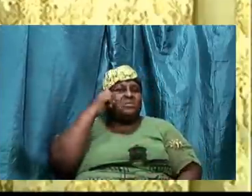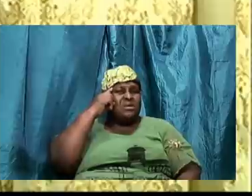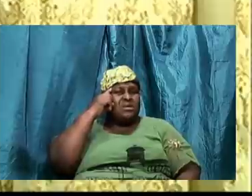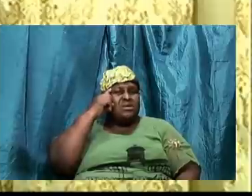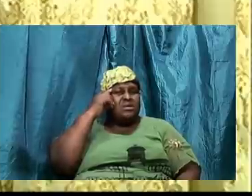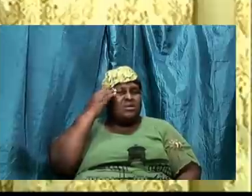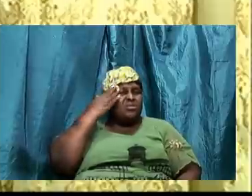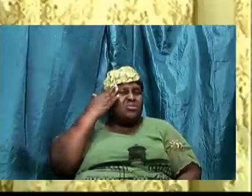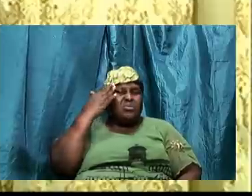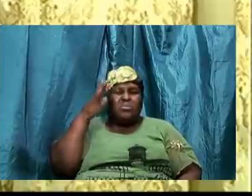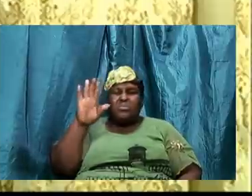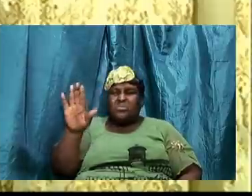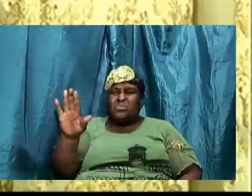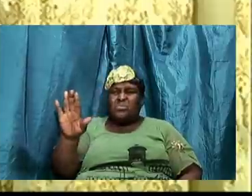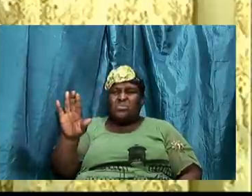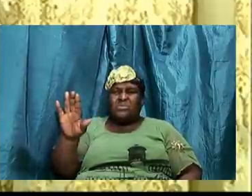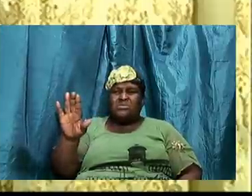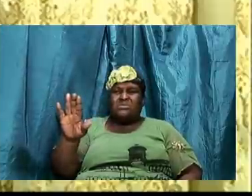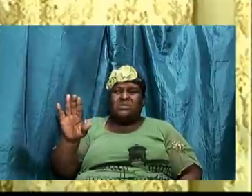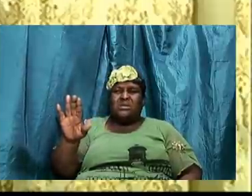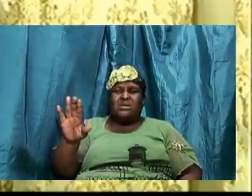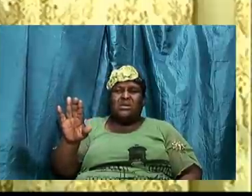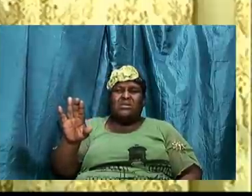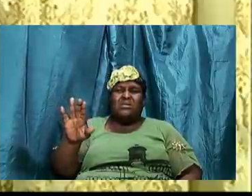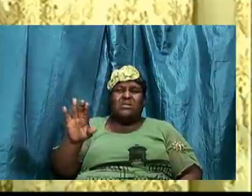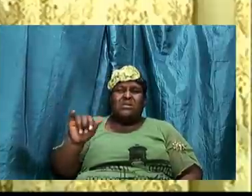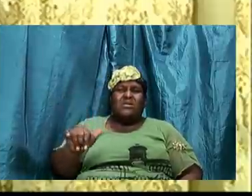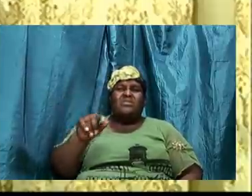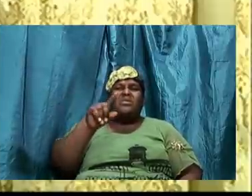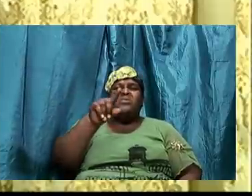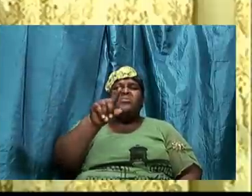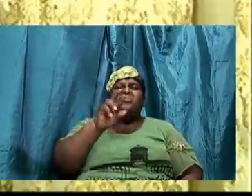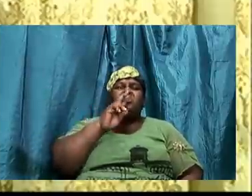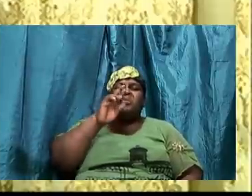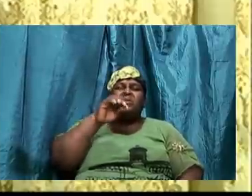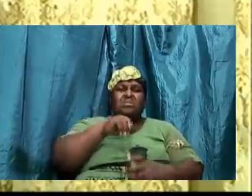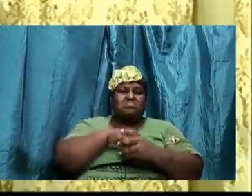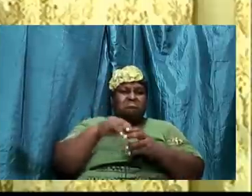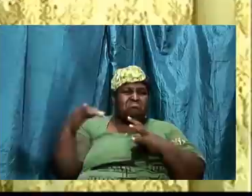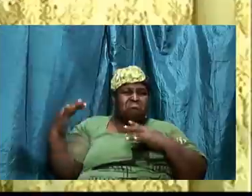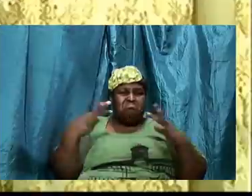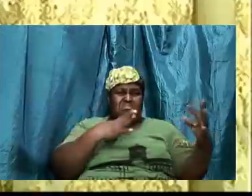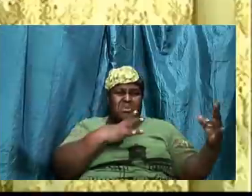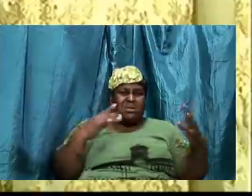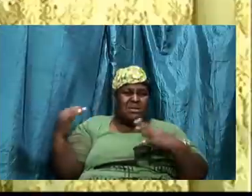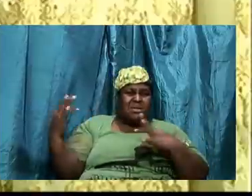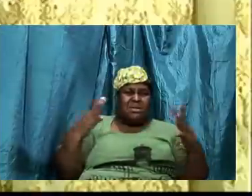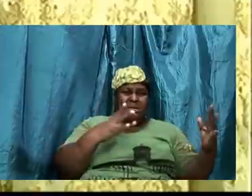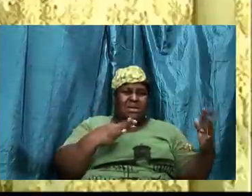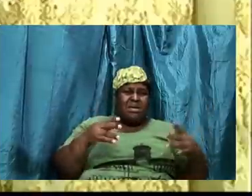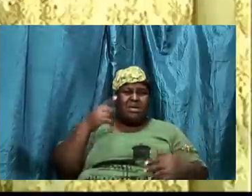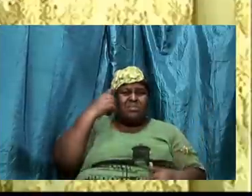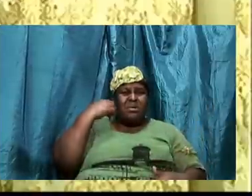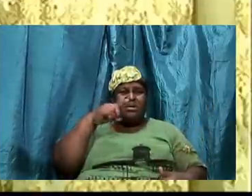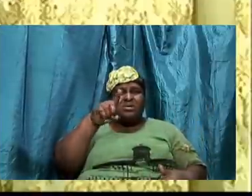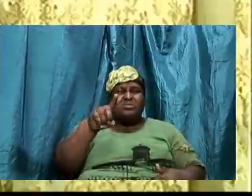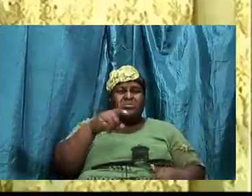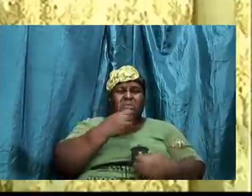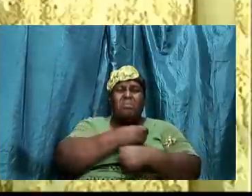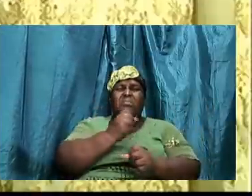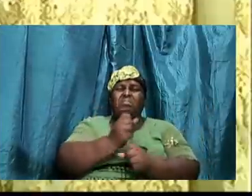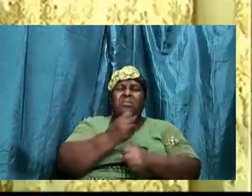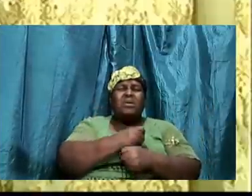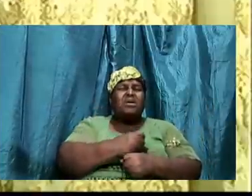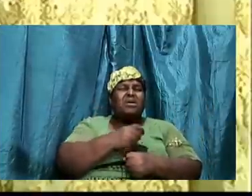not understanding that you are in a battle. And because you have allowed the adversary to